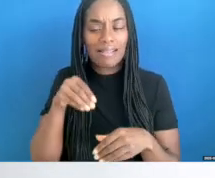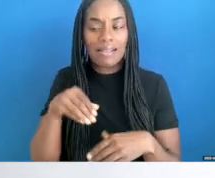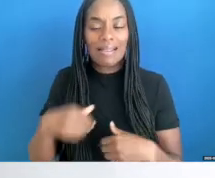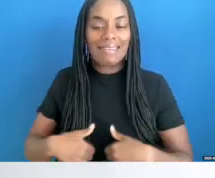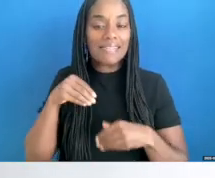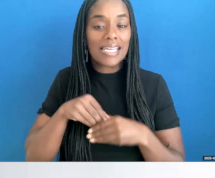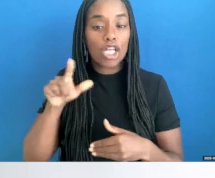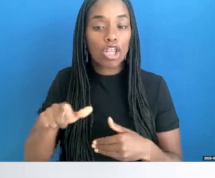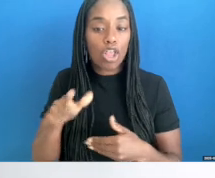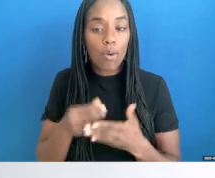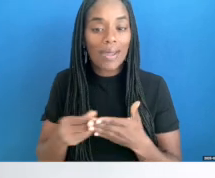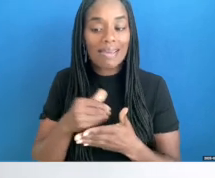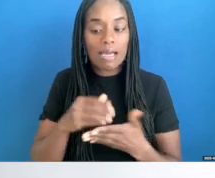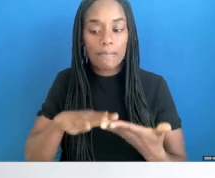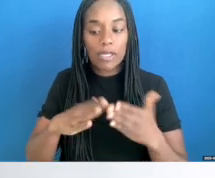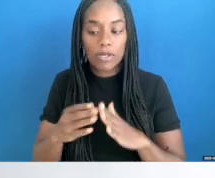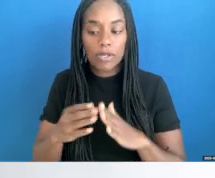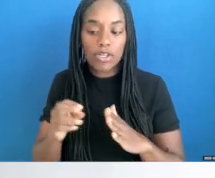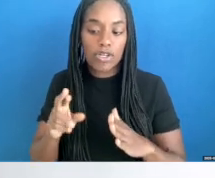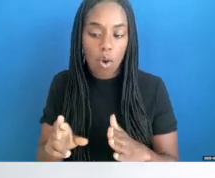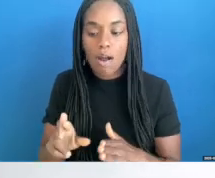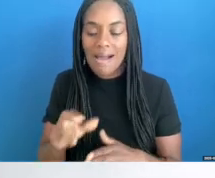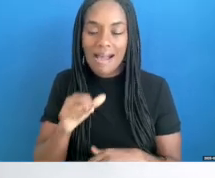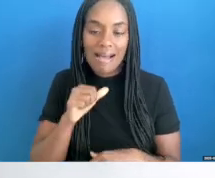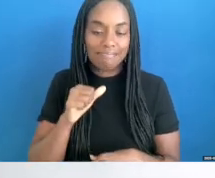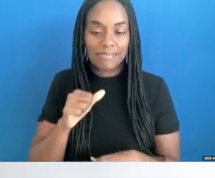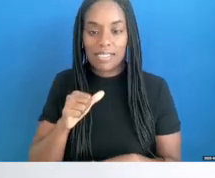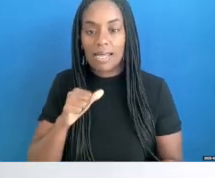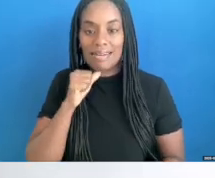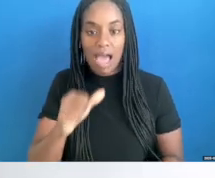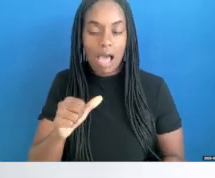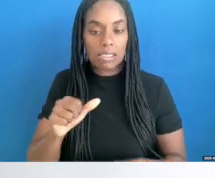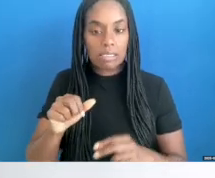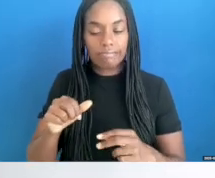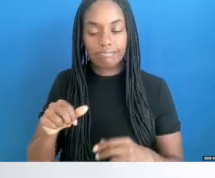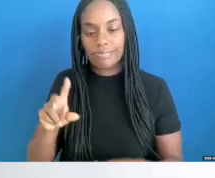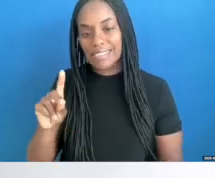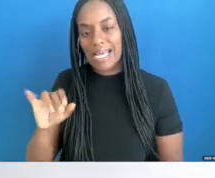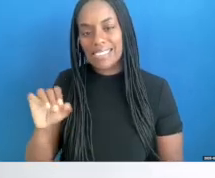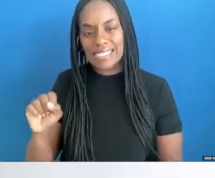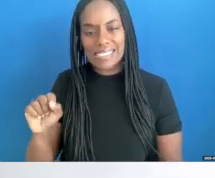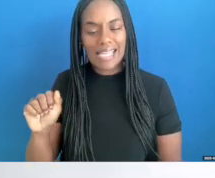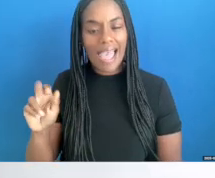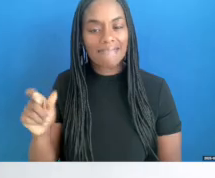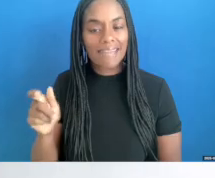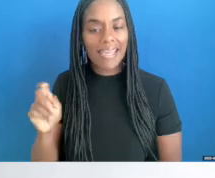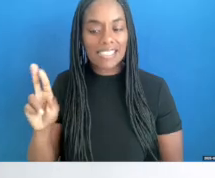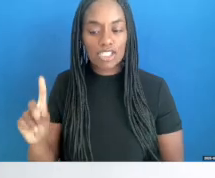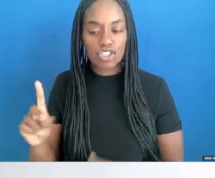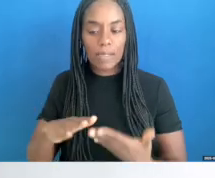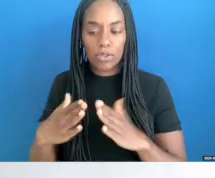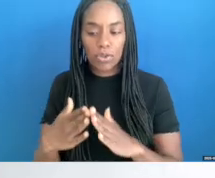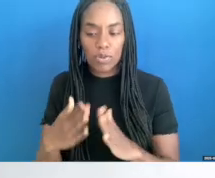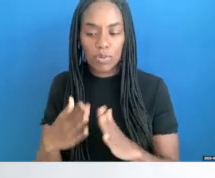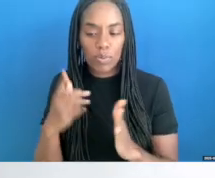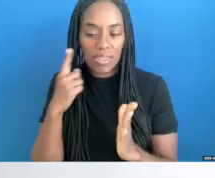community designated by CalEnviroScreen. And there are other methods that we think could be incorporated in that. For example, somebody comes in